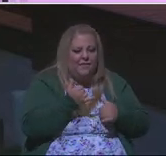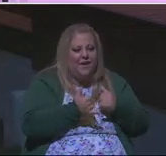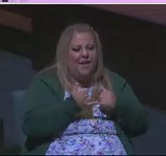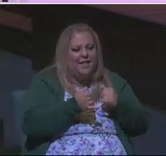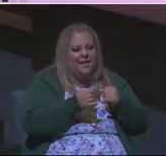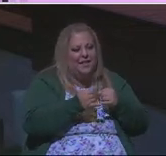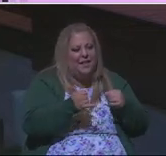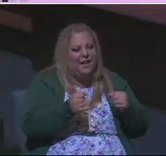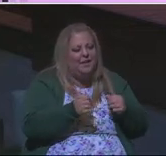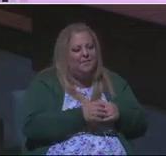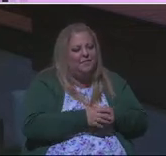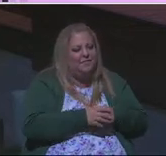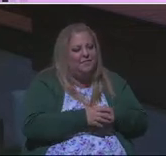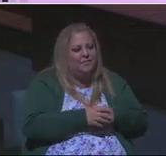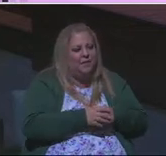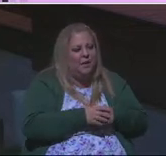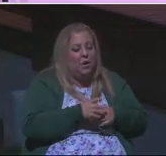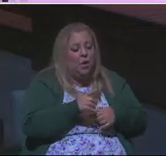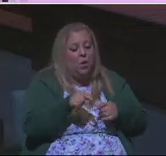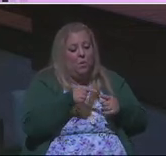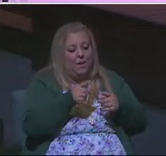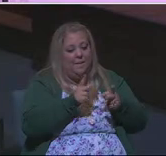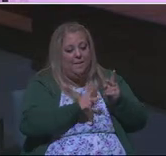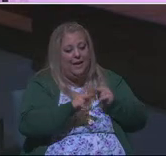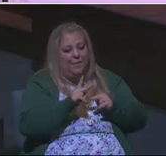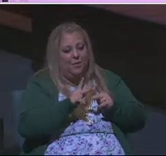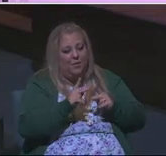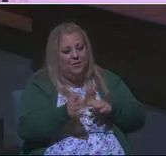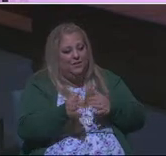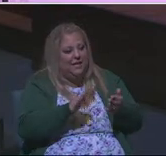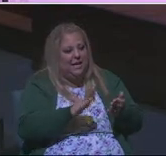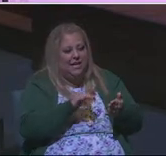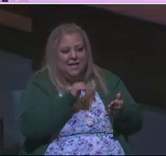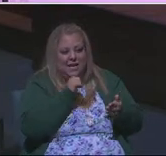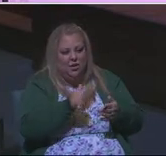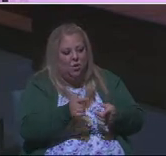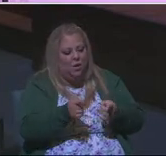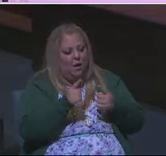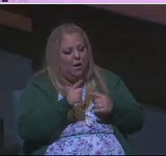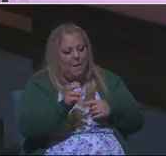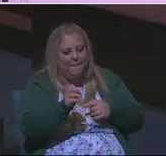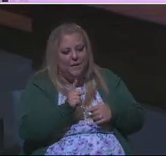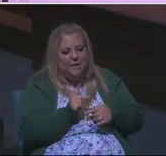Bird, when people die, they don't come back.